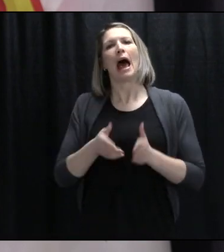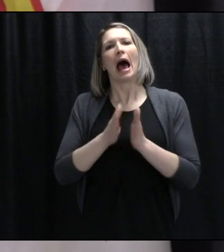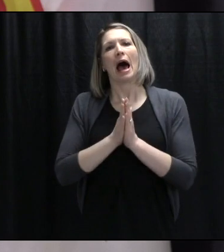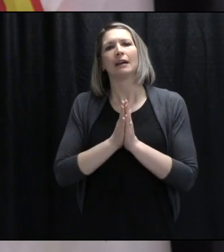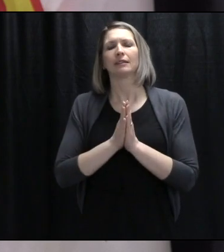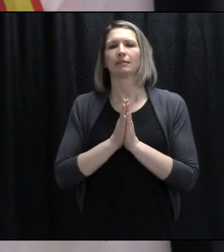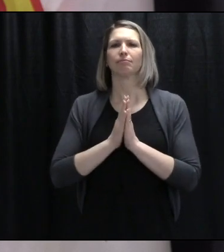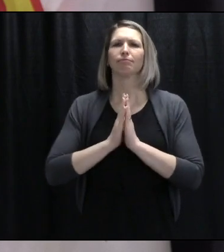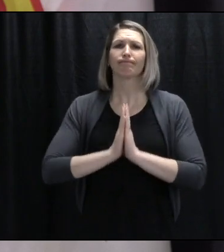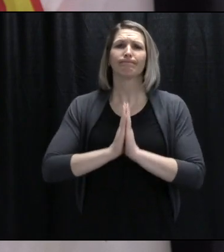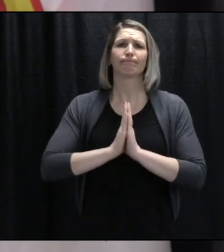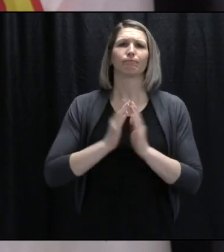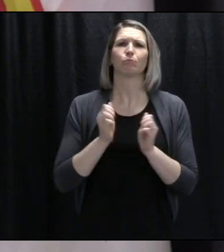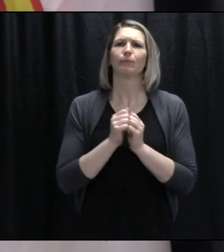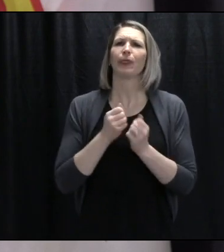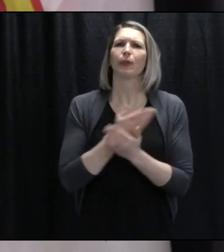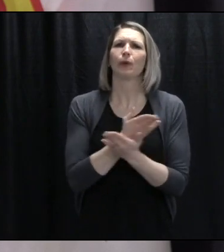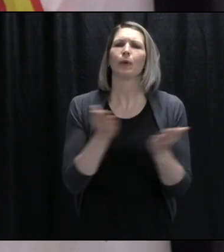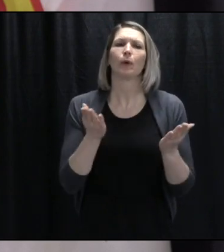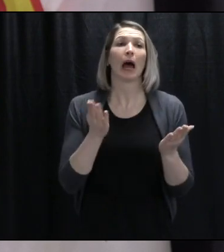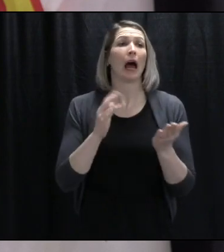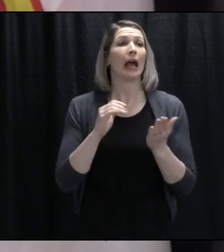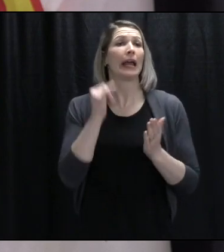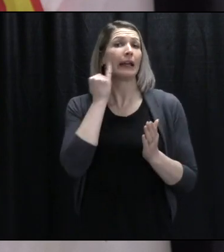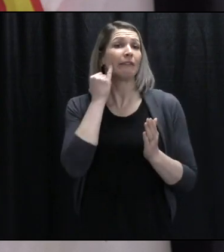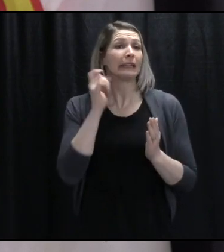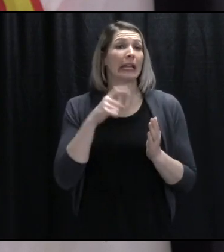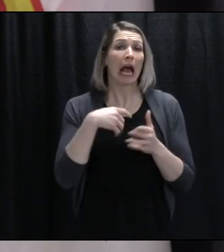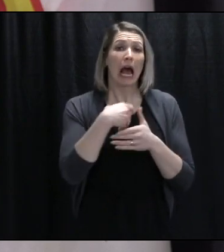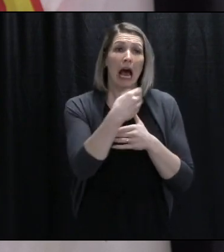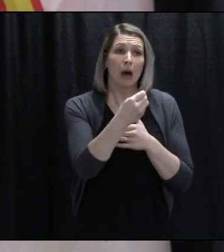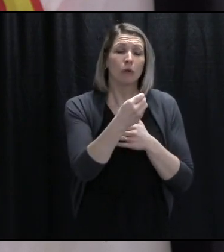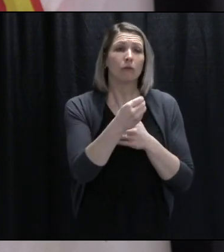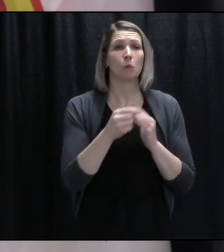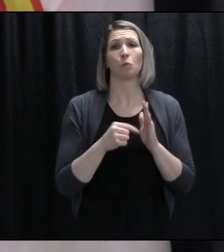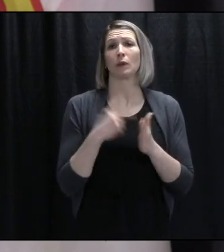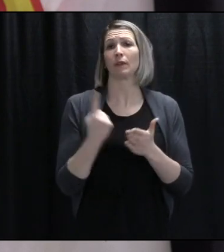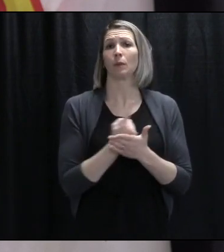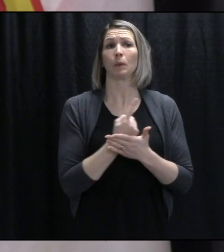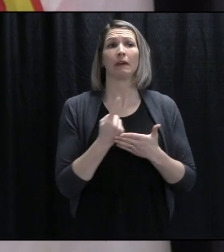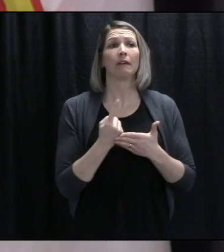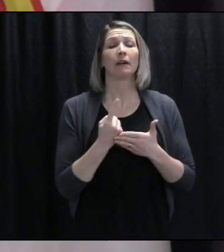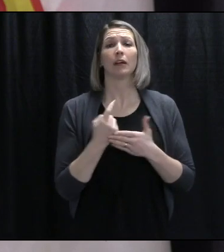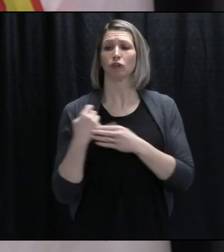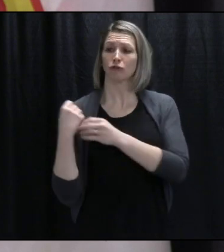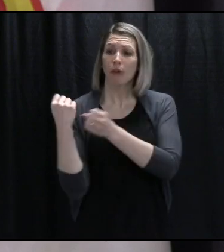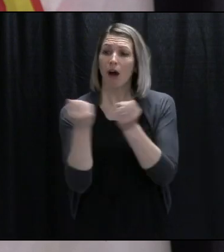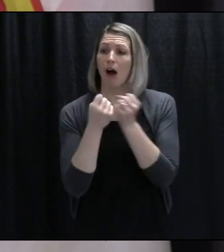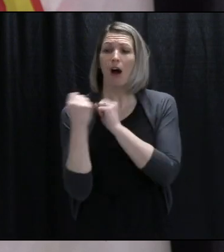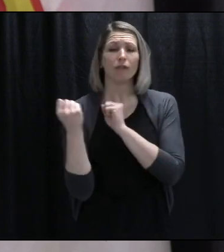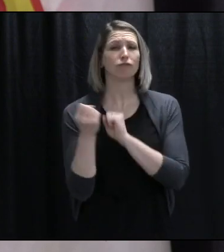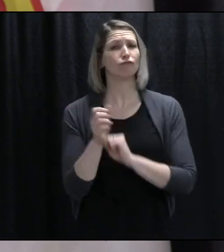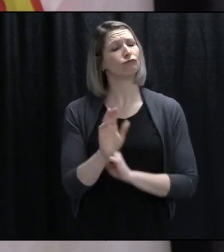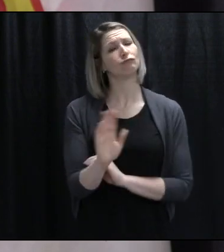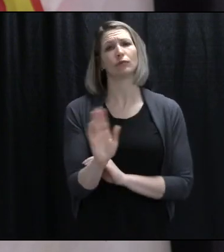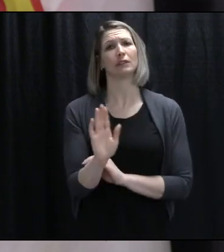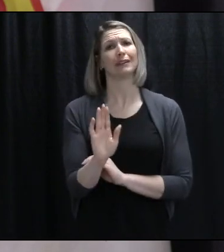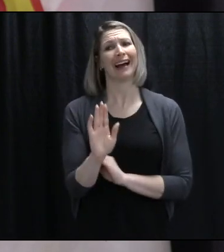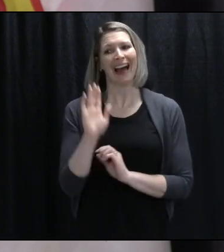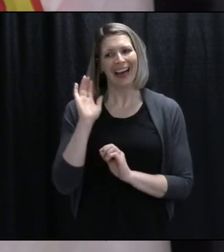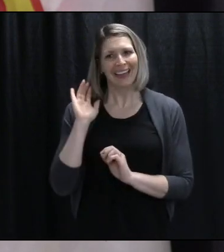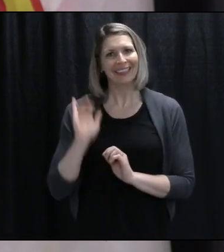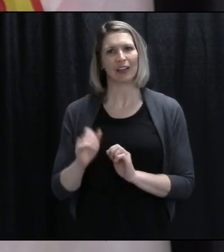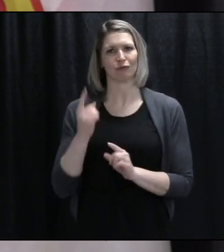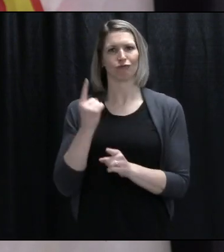absolutely necessary. That's the right thing to do. It's the mature thing to do. It applies to